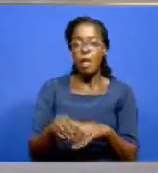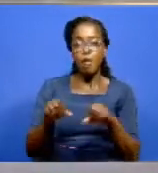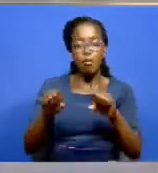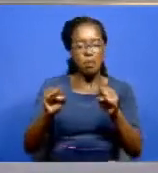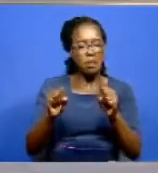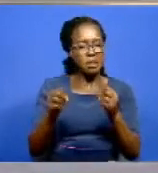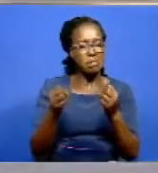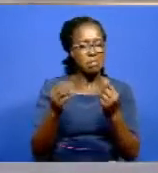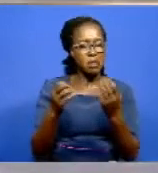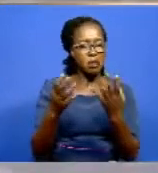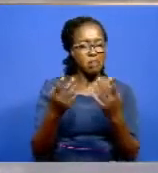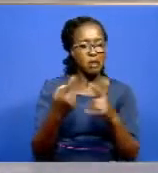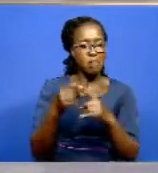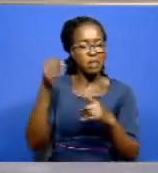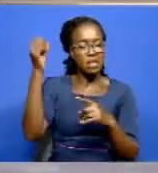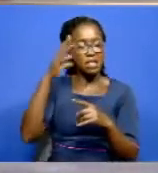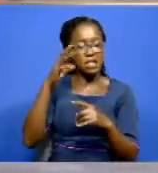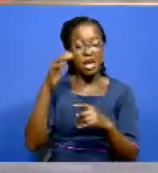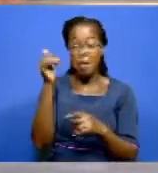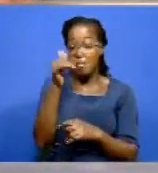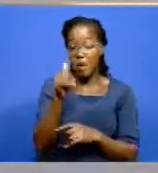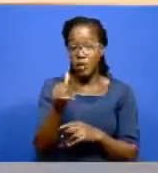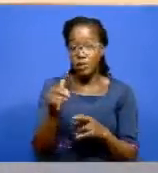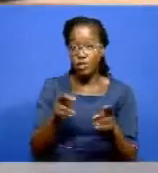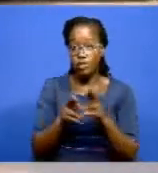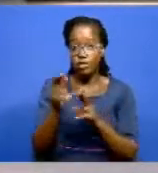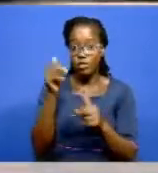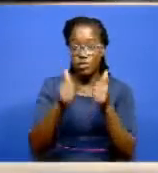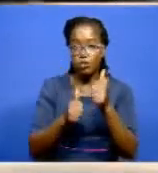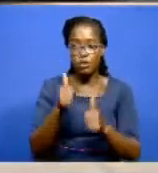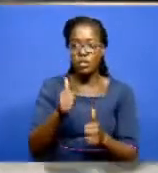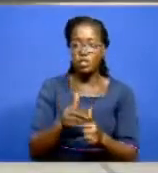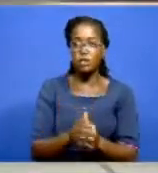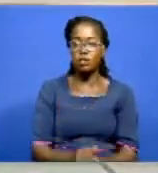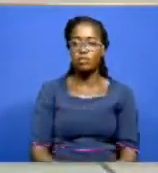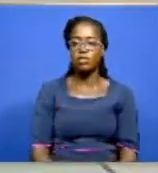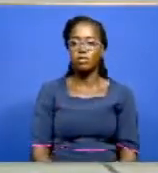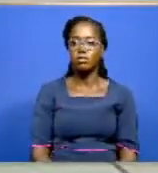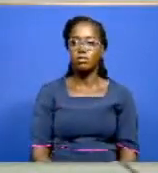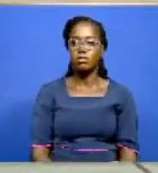it remains unclear which routes will be available. Terry Njenga, Channel One Business.